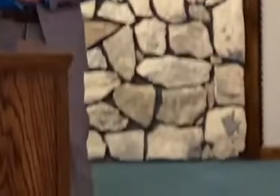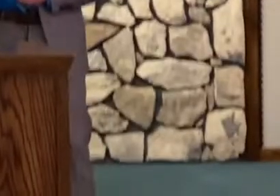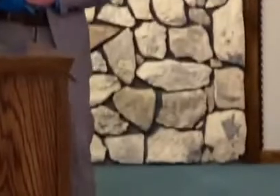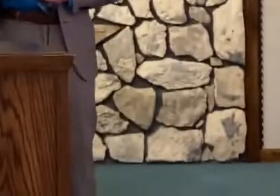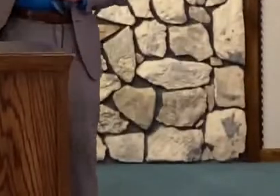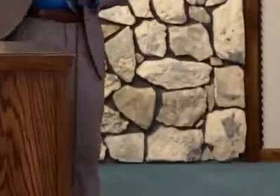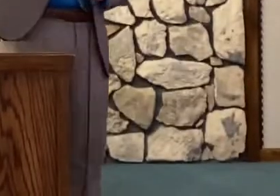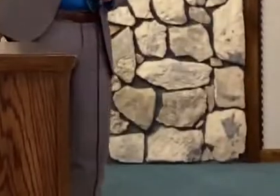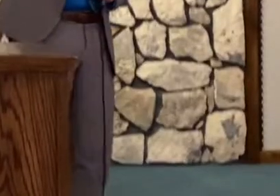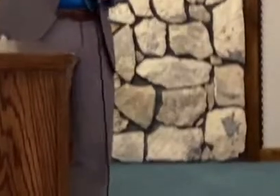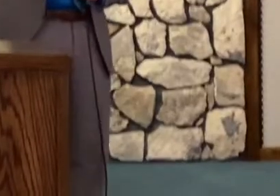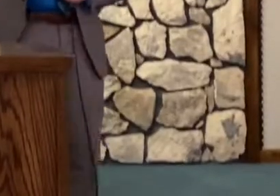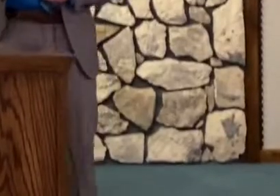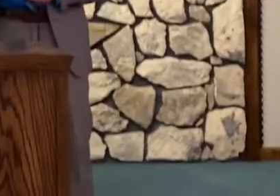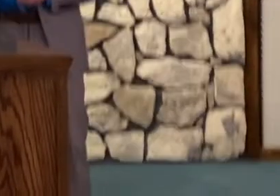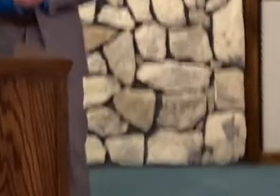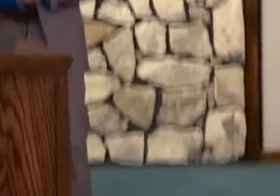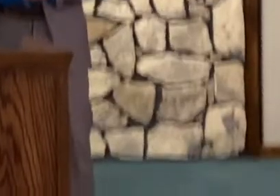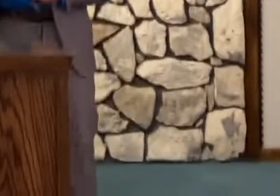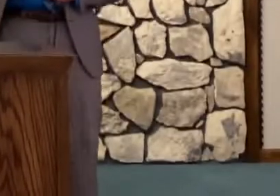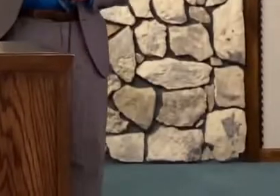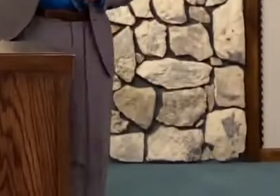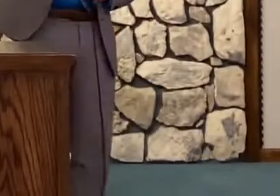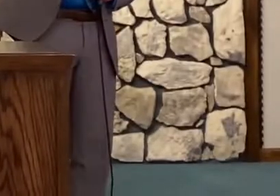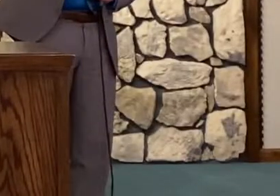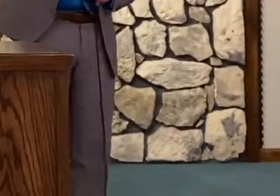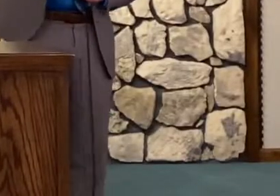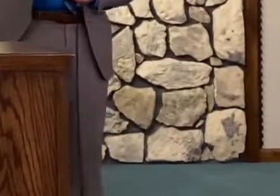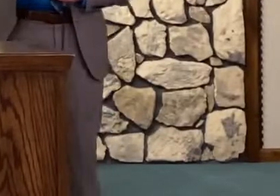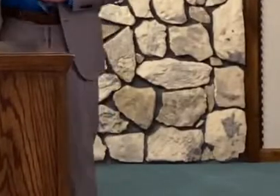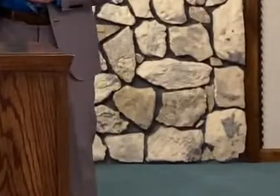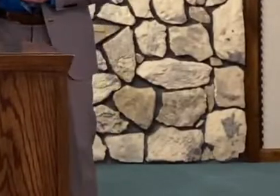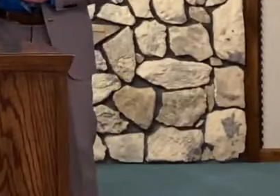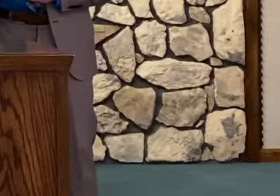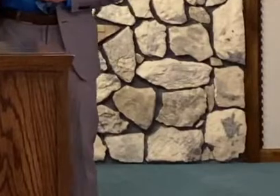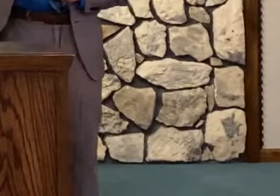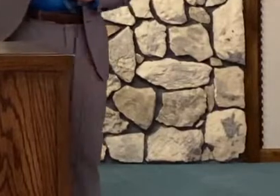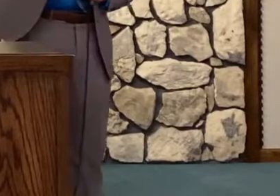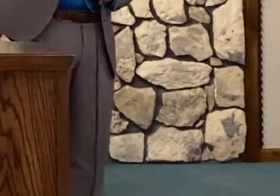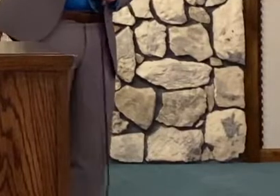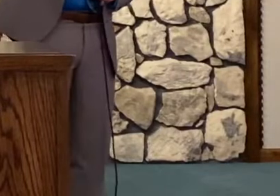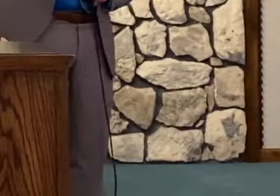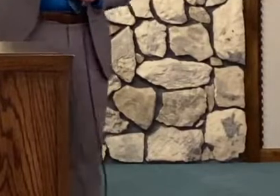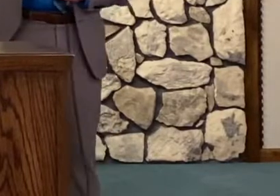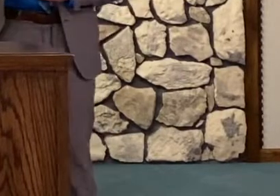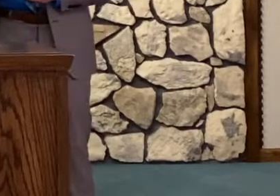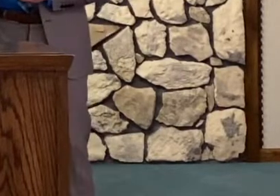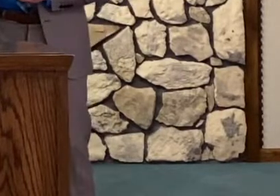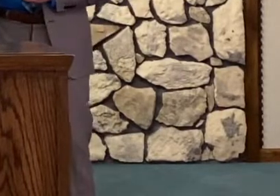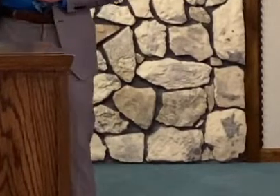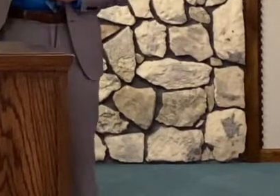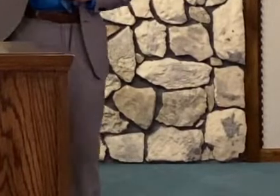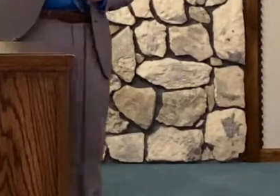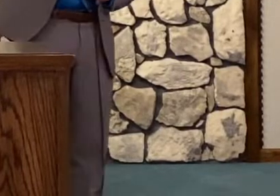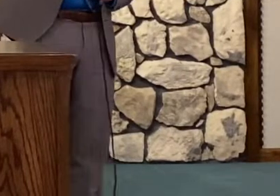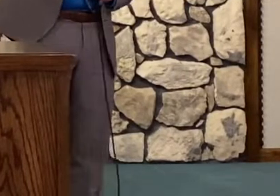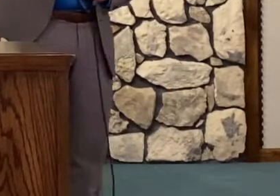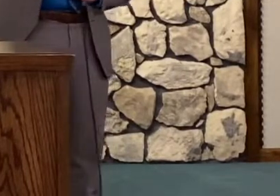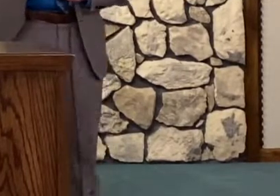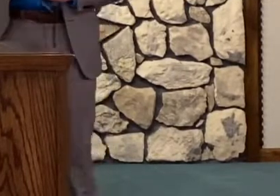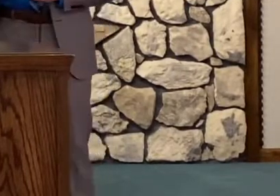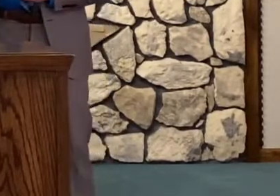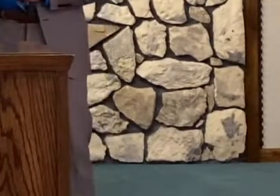right beside their bed. I have known others that were sitting in Bible studies around